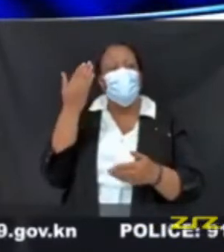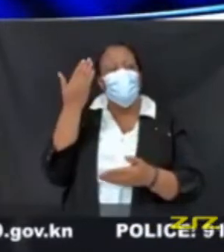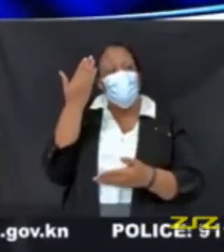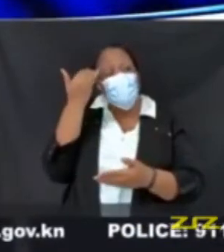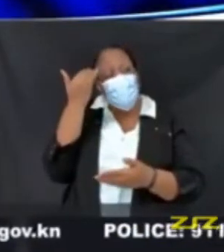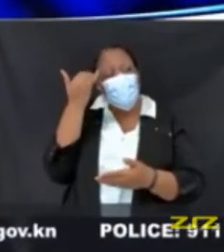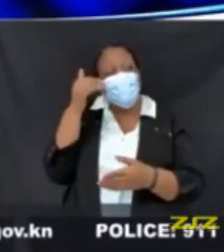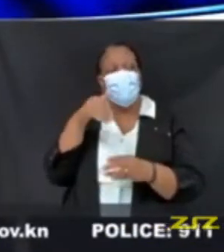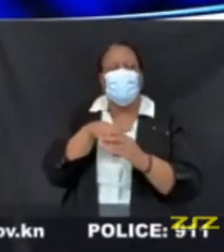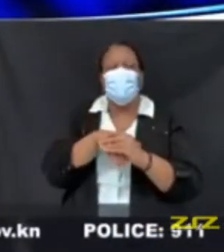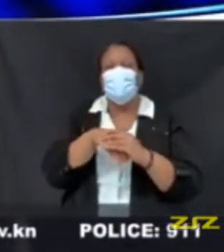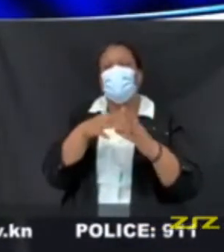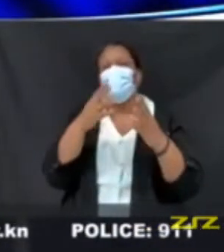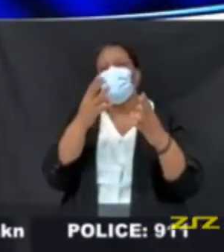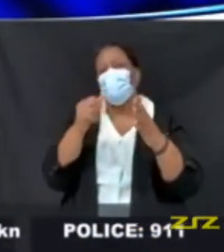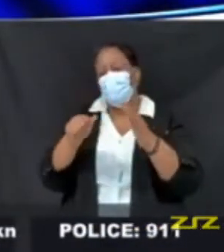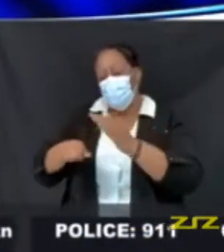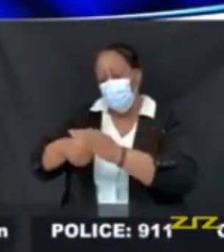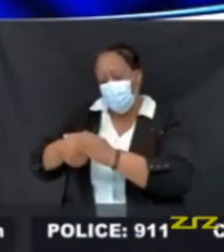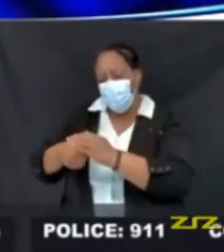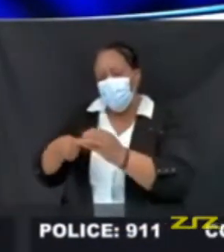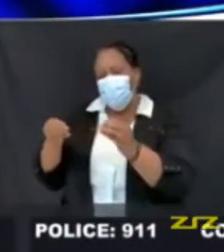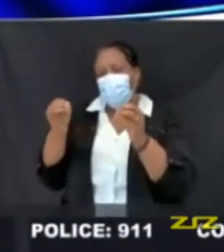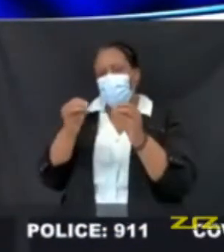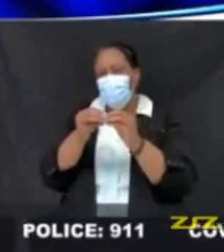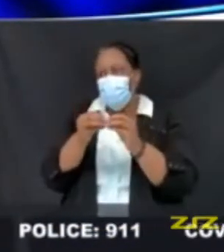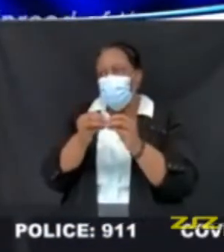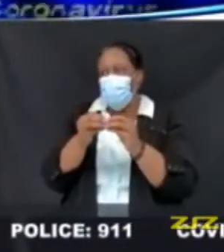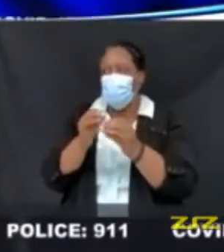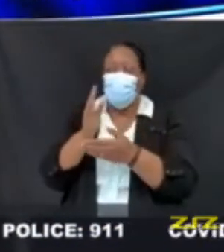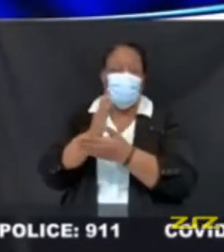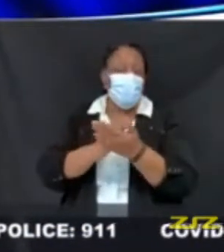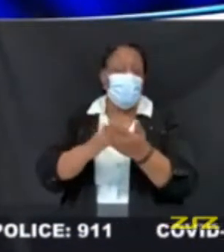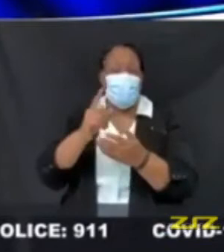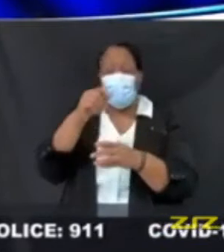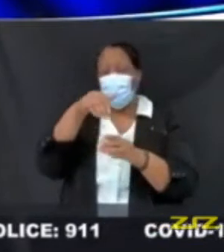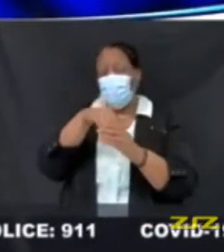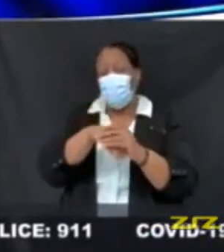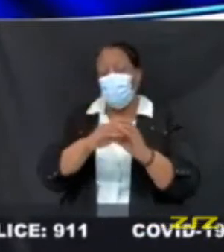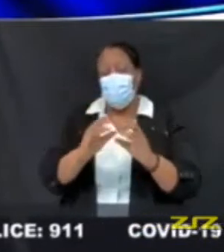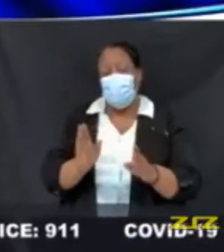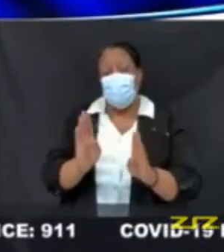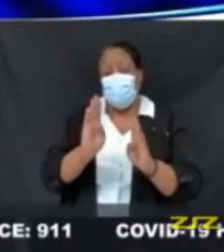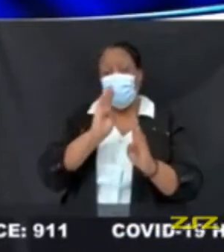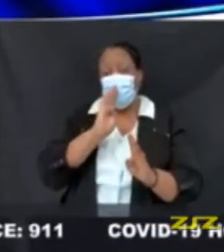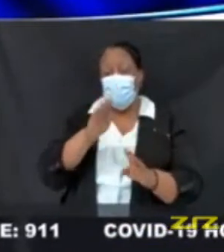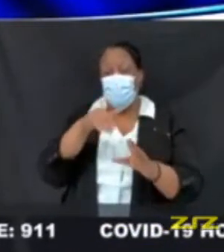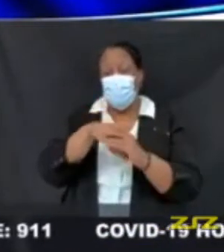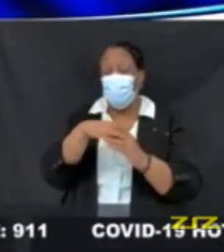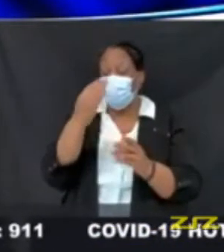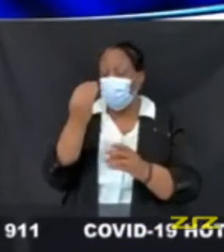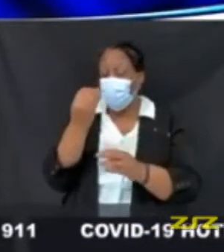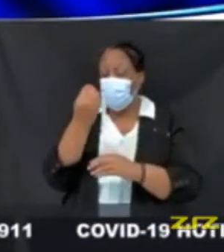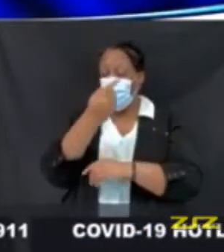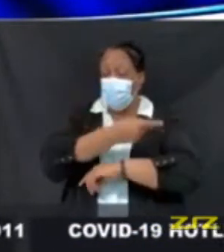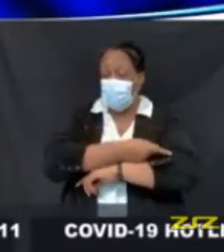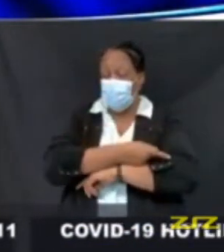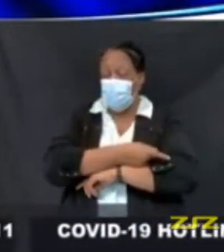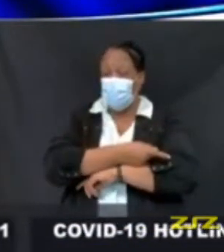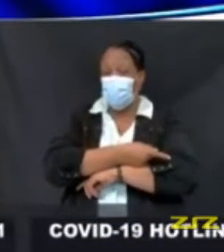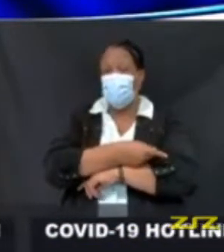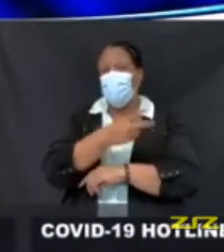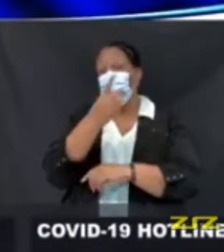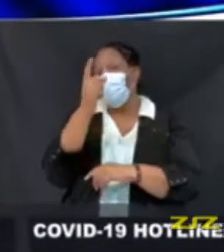behind what you are being given, because someone can be in quarantine for 14 days,